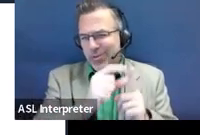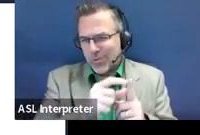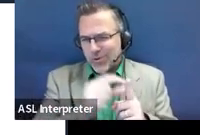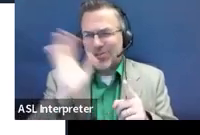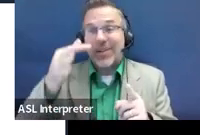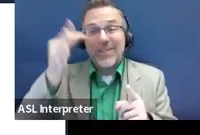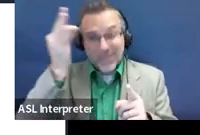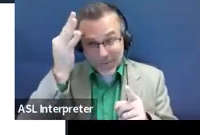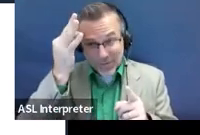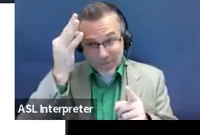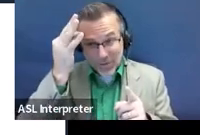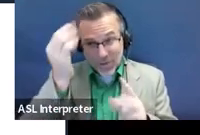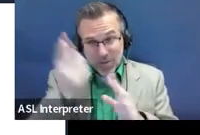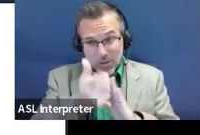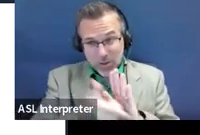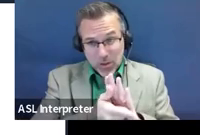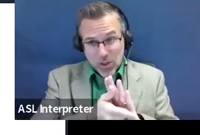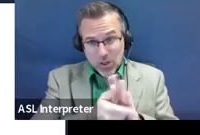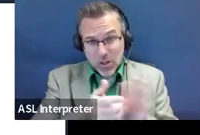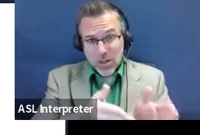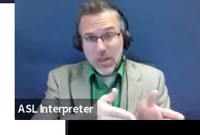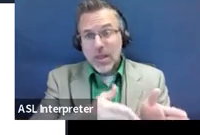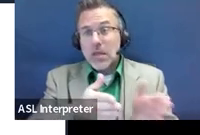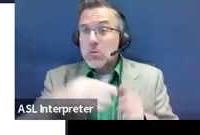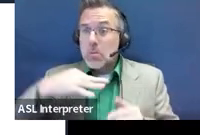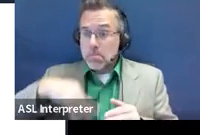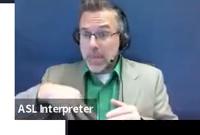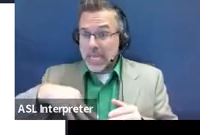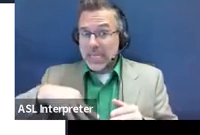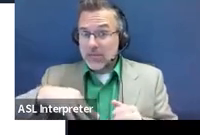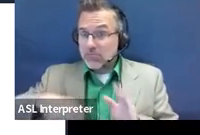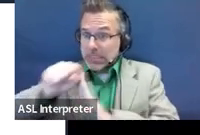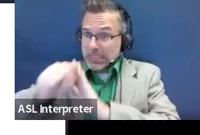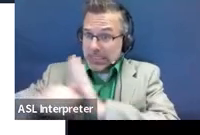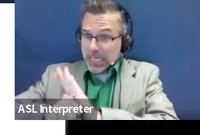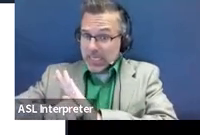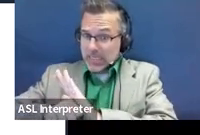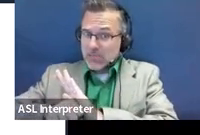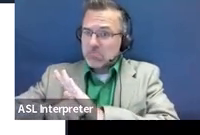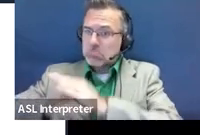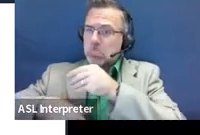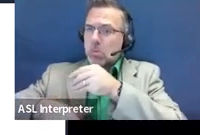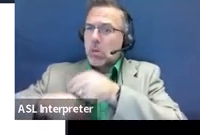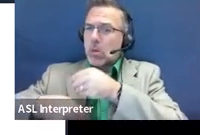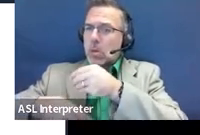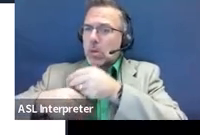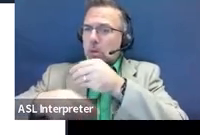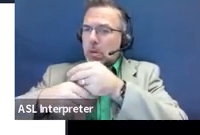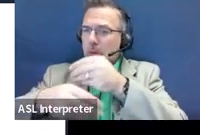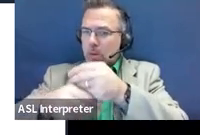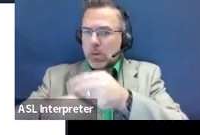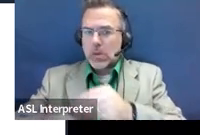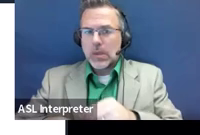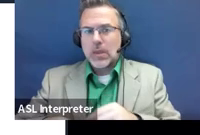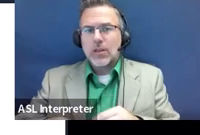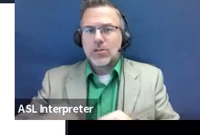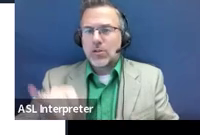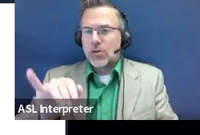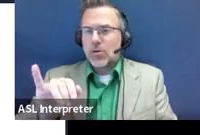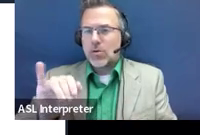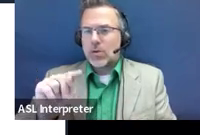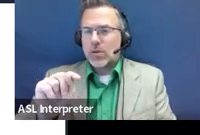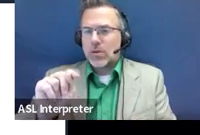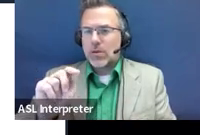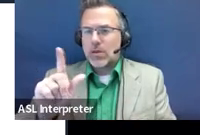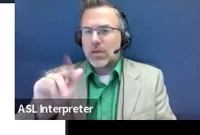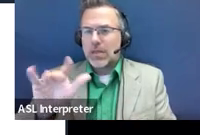regulation. And then the state can add their own on top of that, like make it,